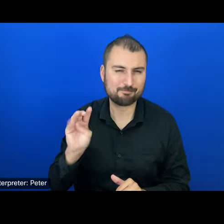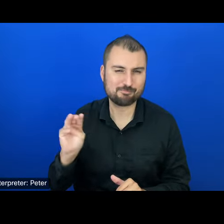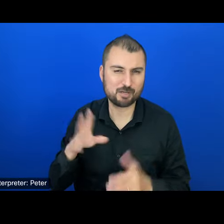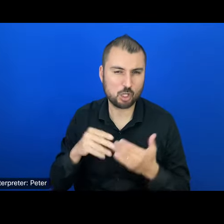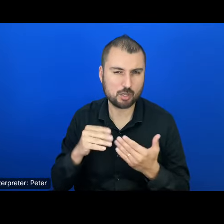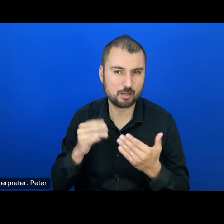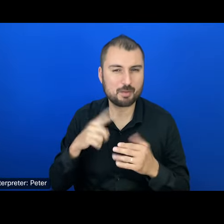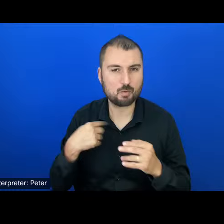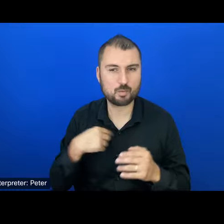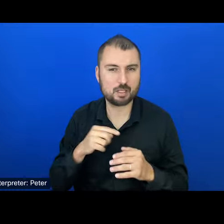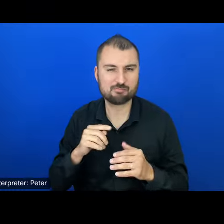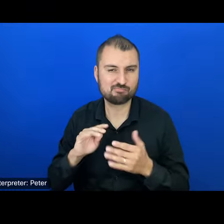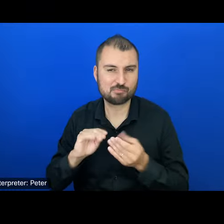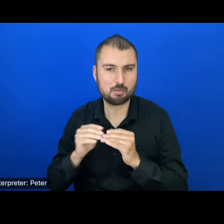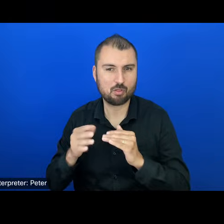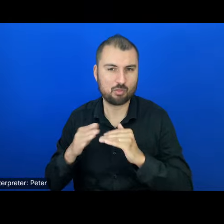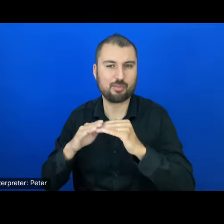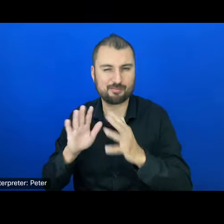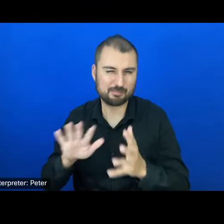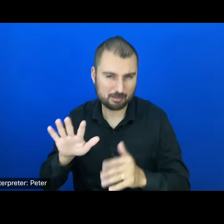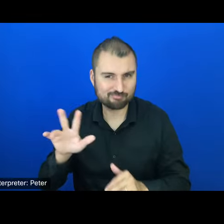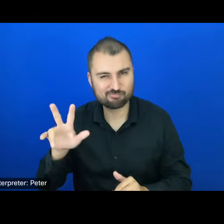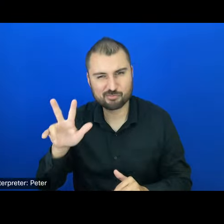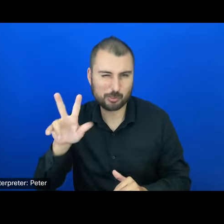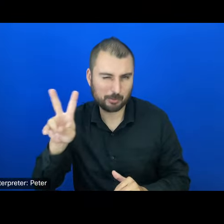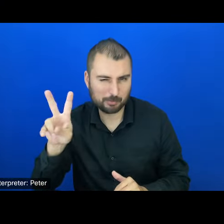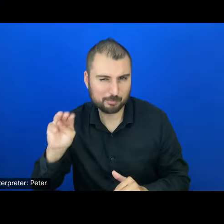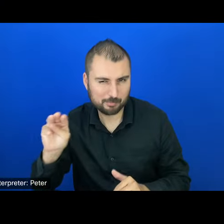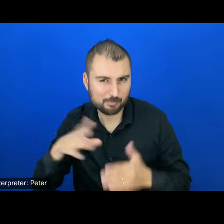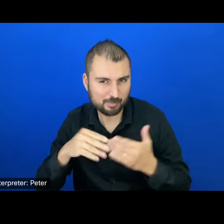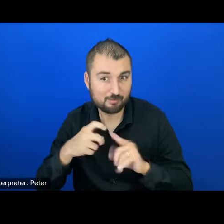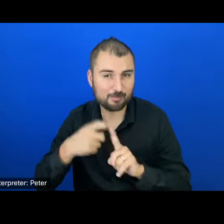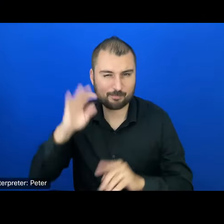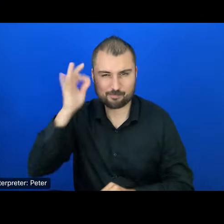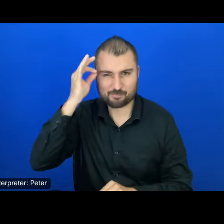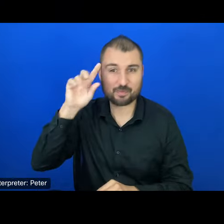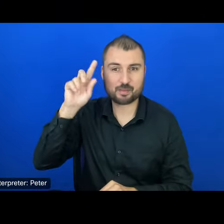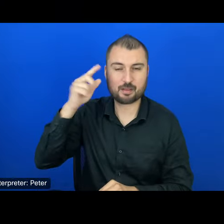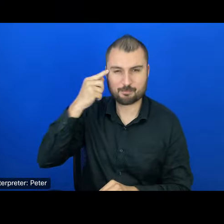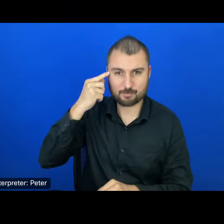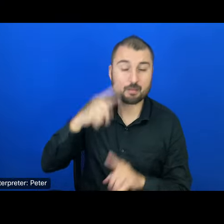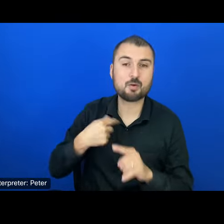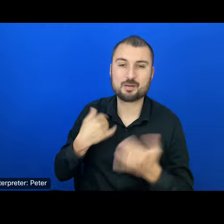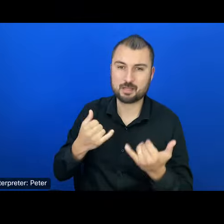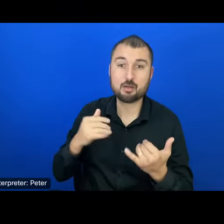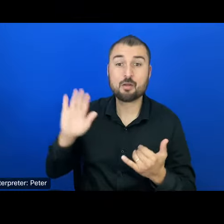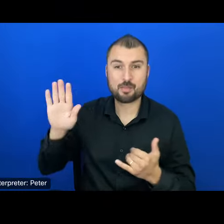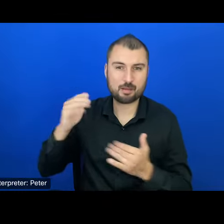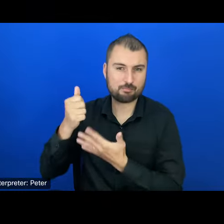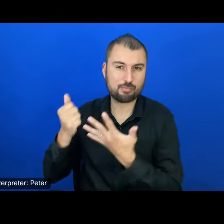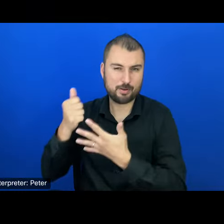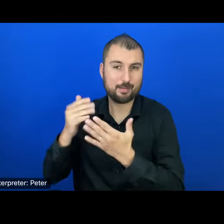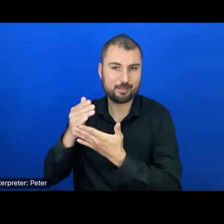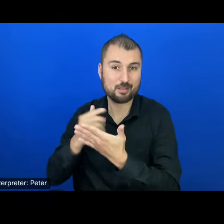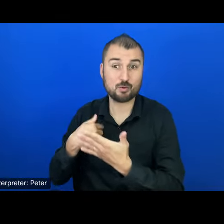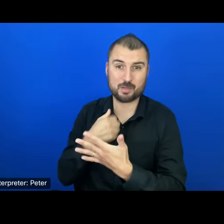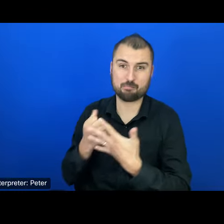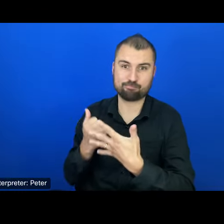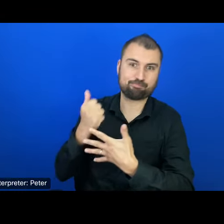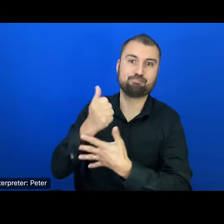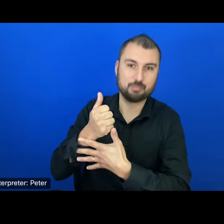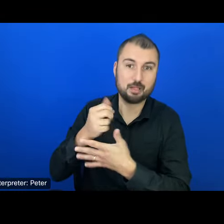round out that project from the federal government. We are on their top priority list, which what they have guaranteed to us